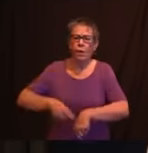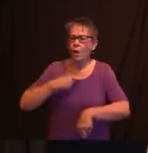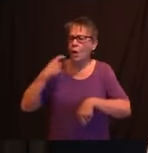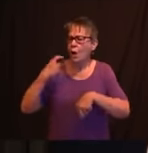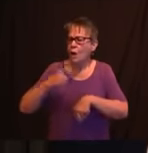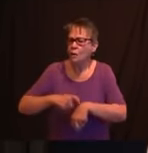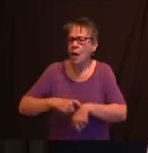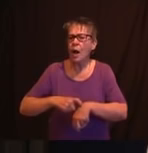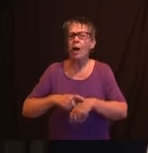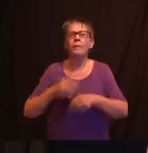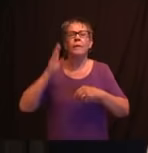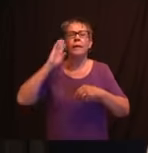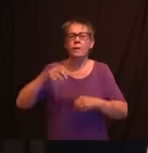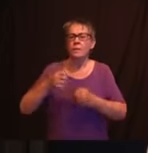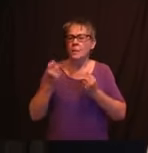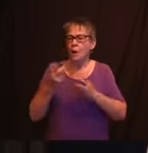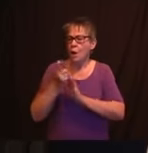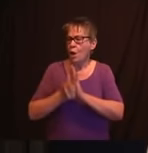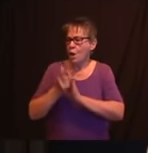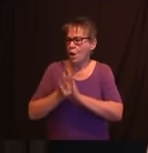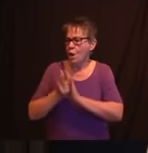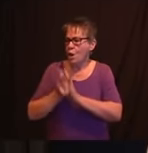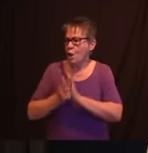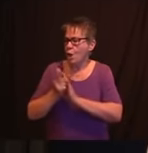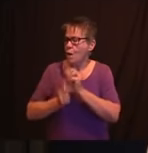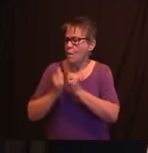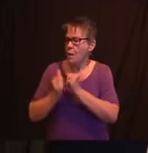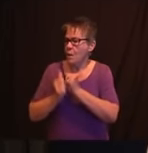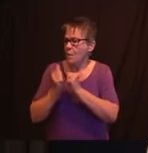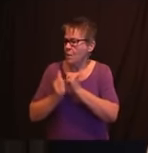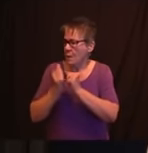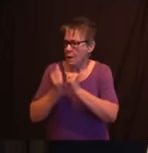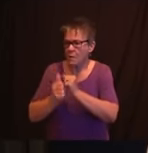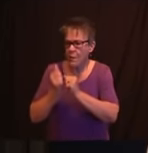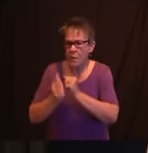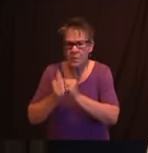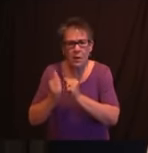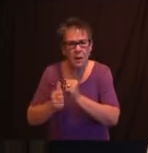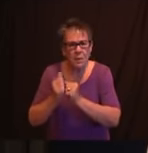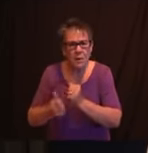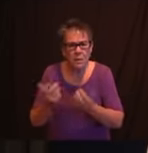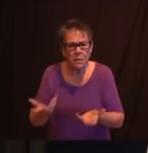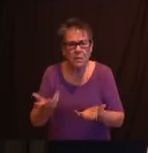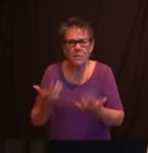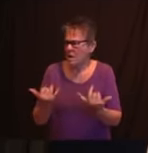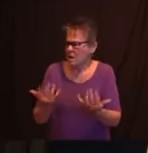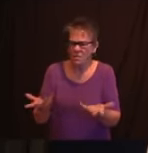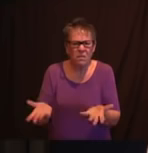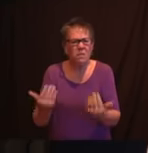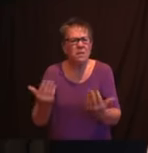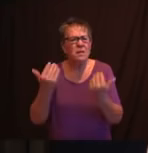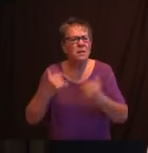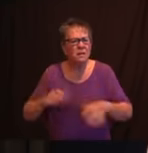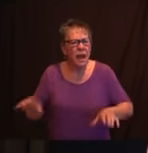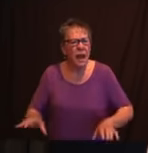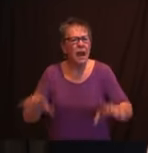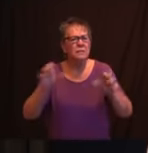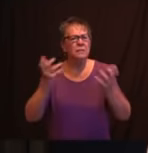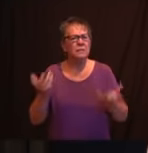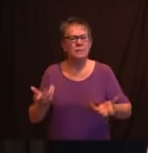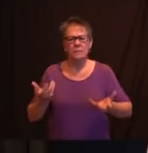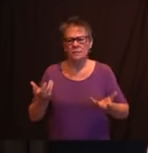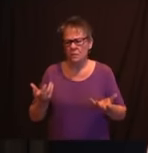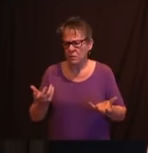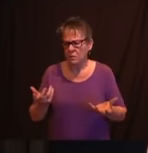in ourselves. Their stories are heart-wrenching. I have been in conversations with them, and as I've listened,